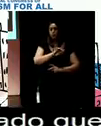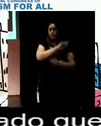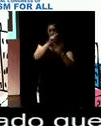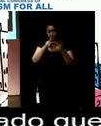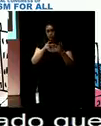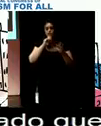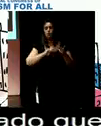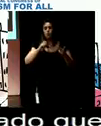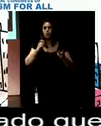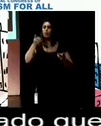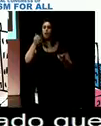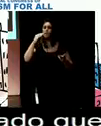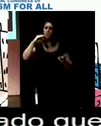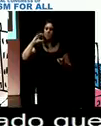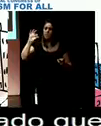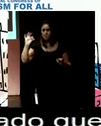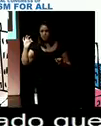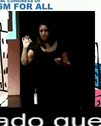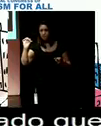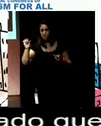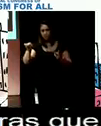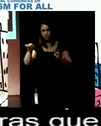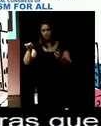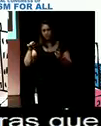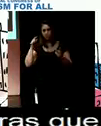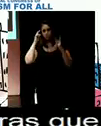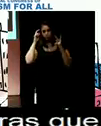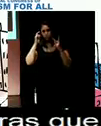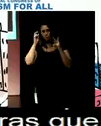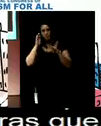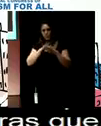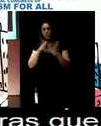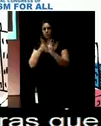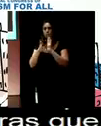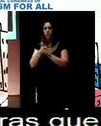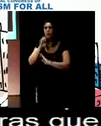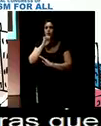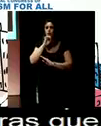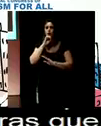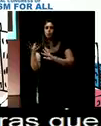possible. ACS Foundations has tried to explain how to make accessible